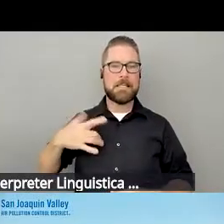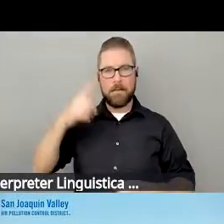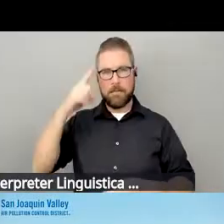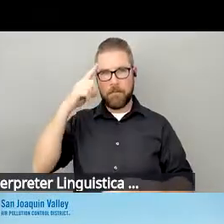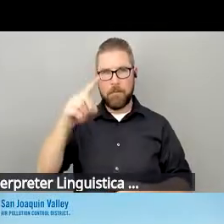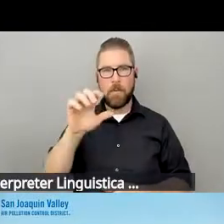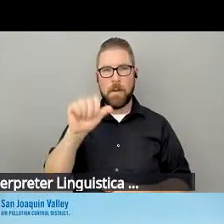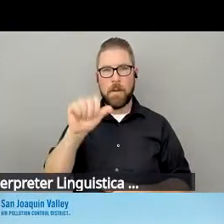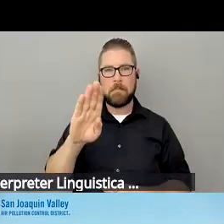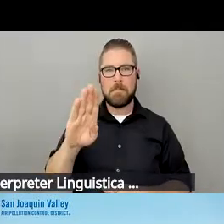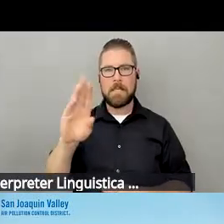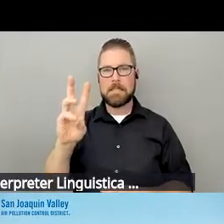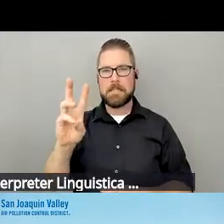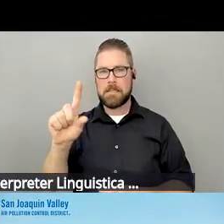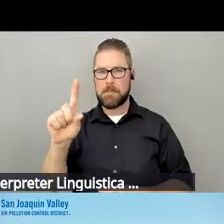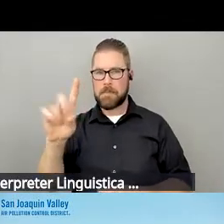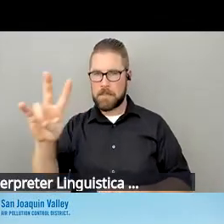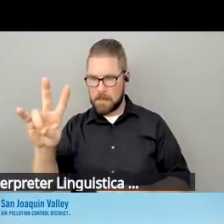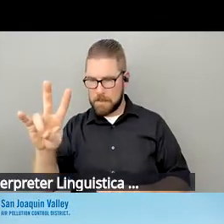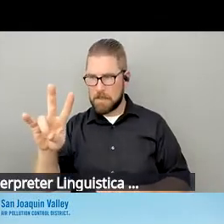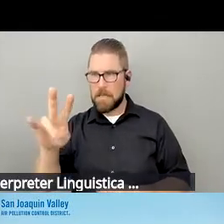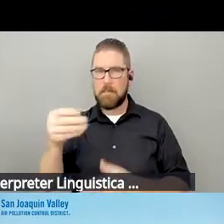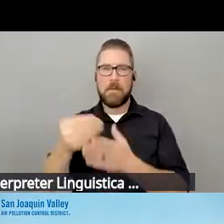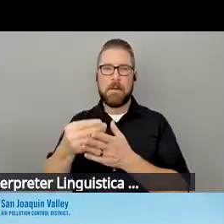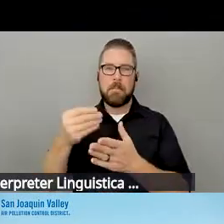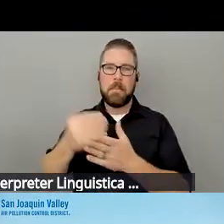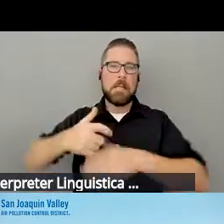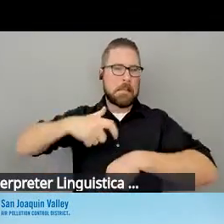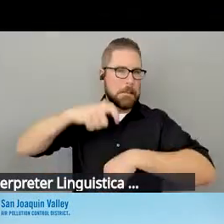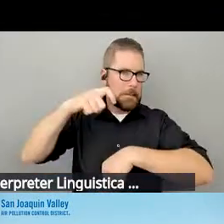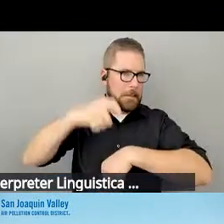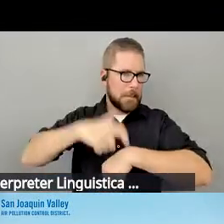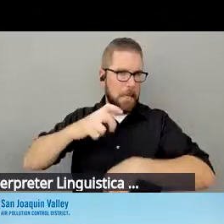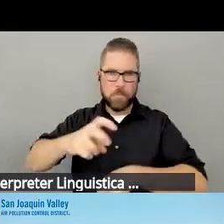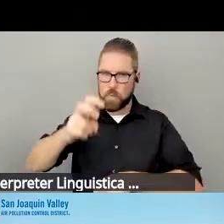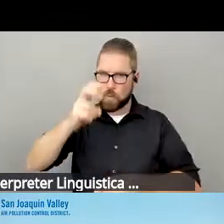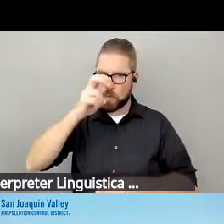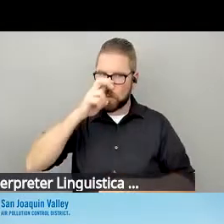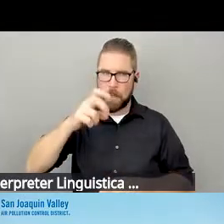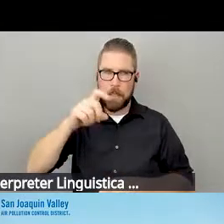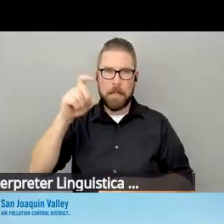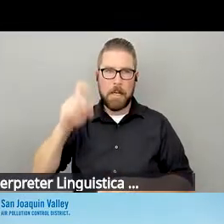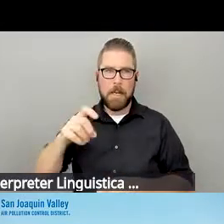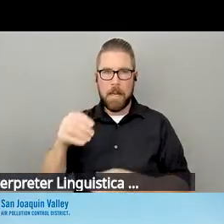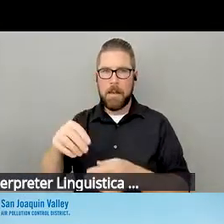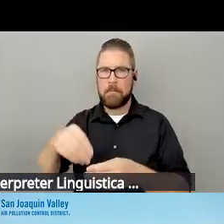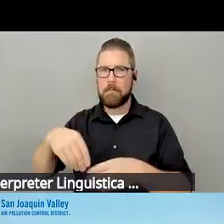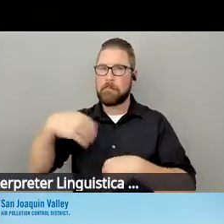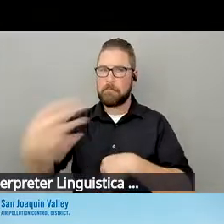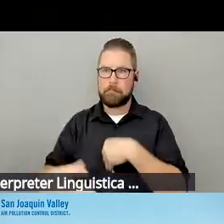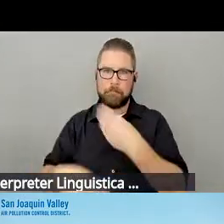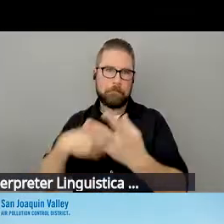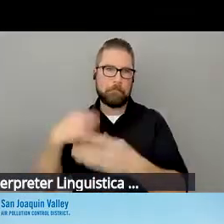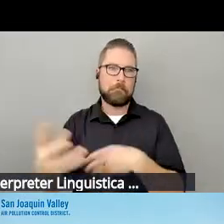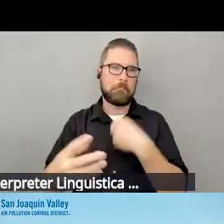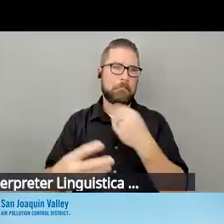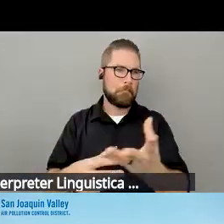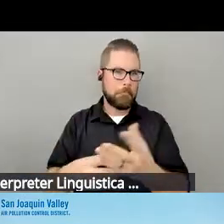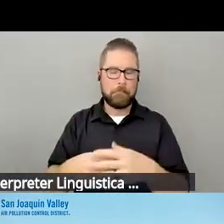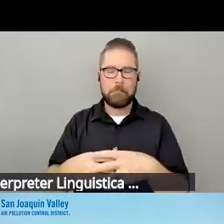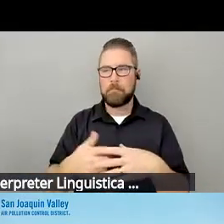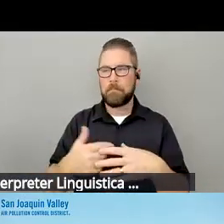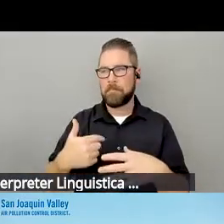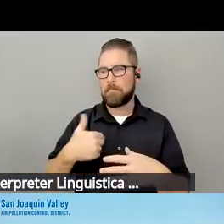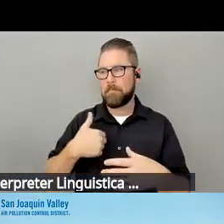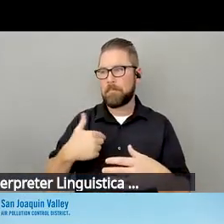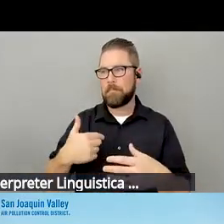of the interest of the CSC to make decisions, soon, so that we can get this funding out. I don't exactly have like a drop dead, like